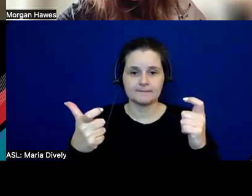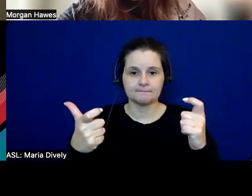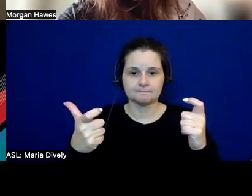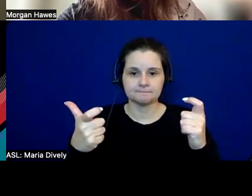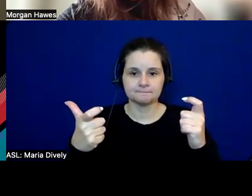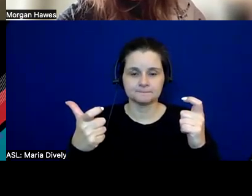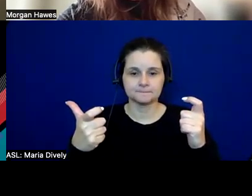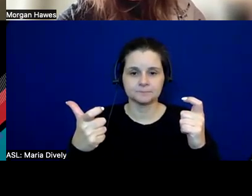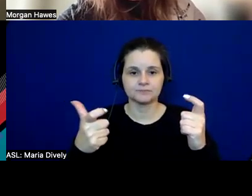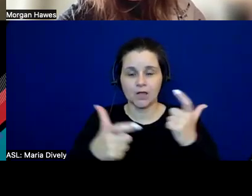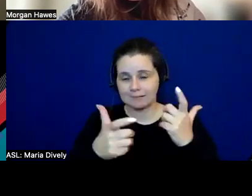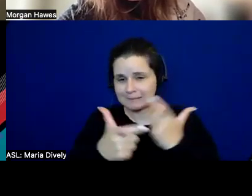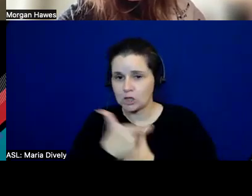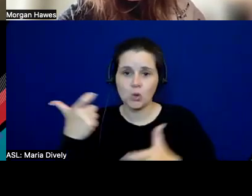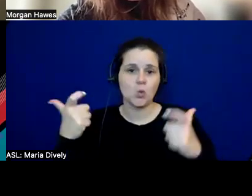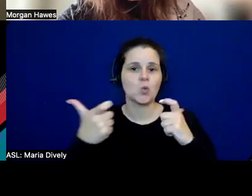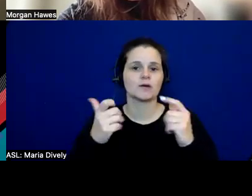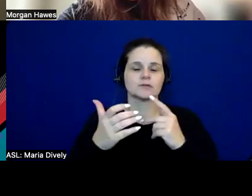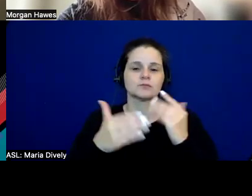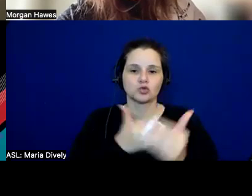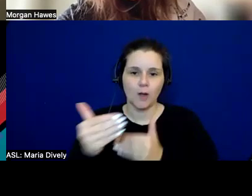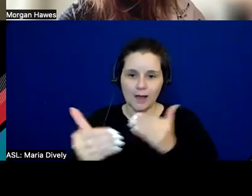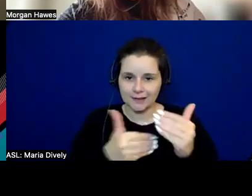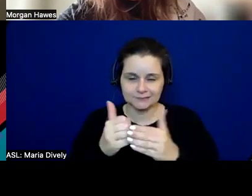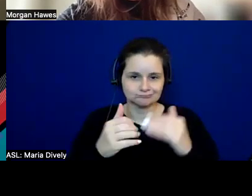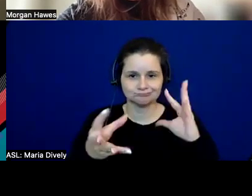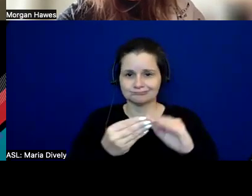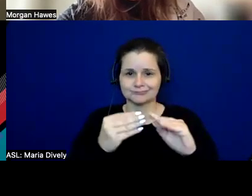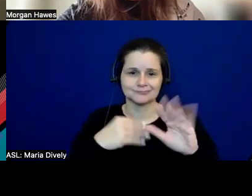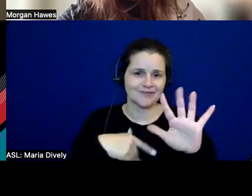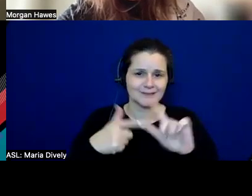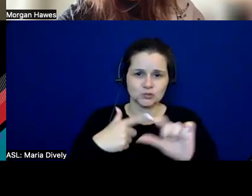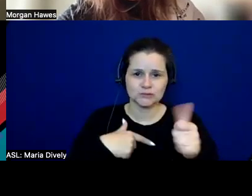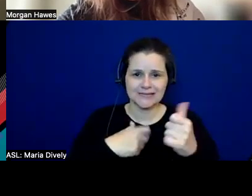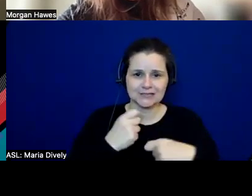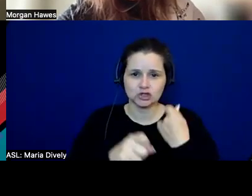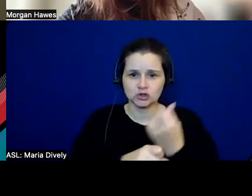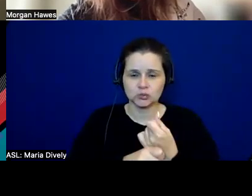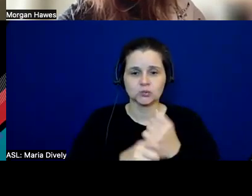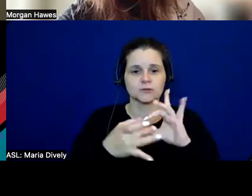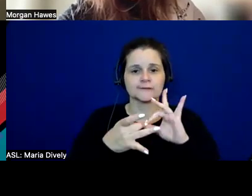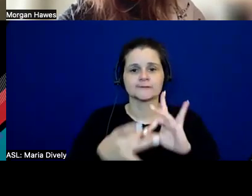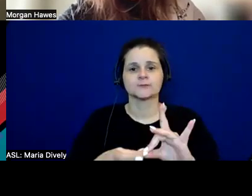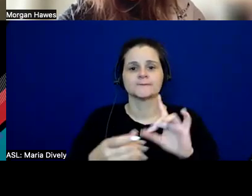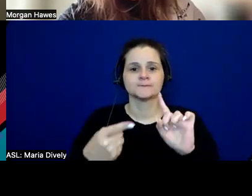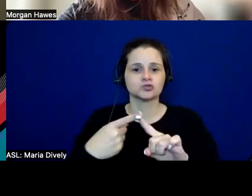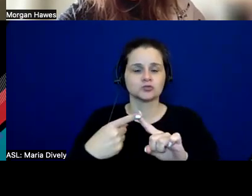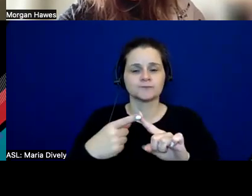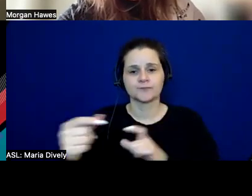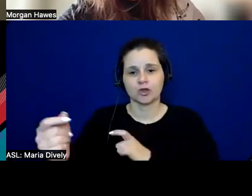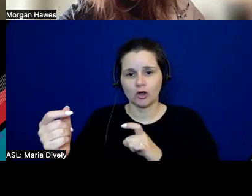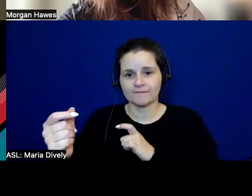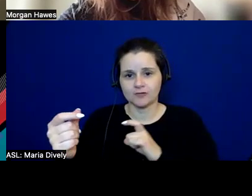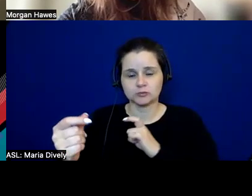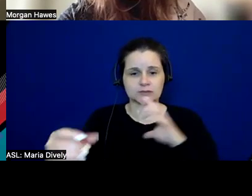of progress made, even in like the last 10 years, 5 to 10 years, around, law enforcement intervention,